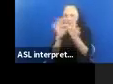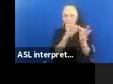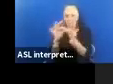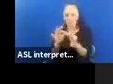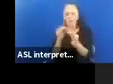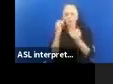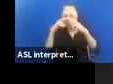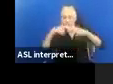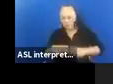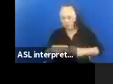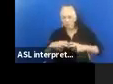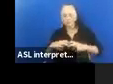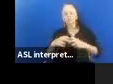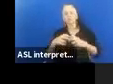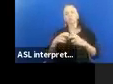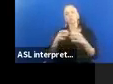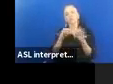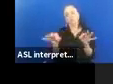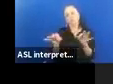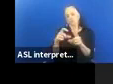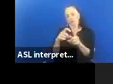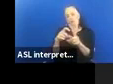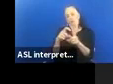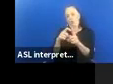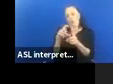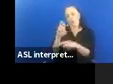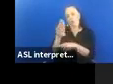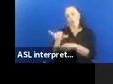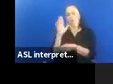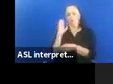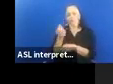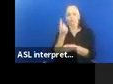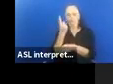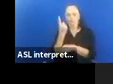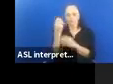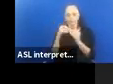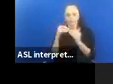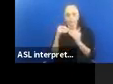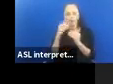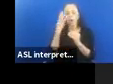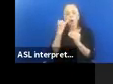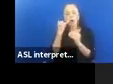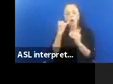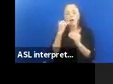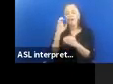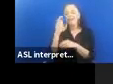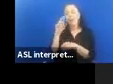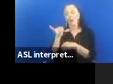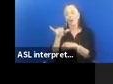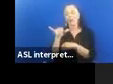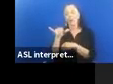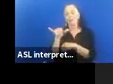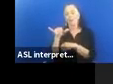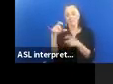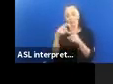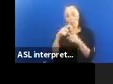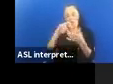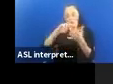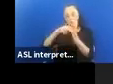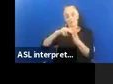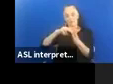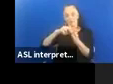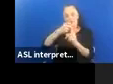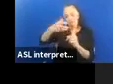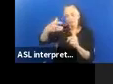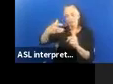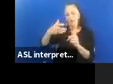root of the language of the word economy. Because in there, it has insights for us on what we need to remake